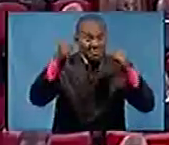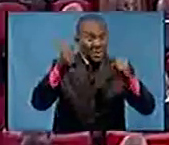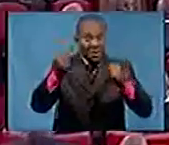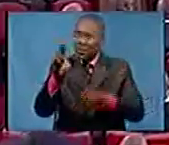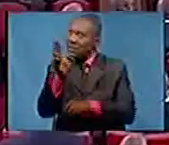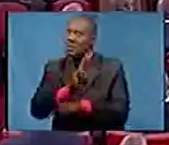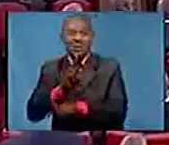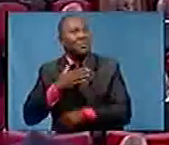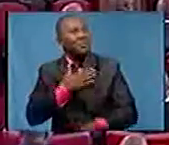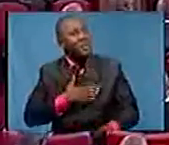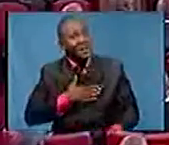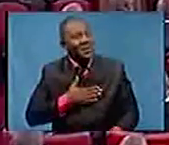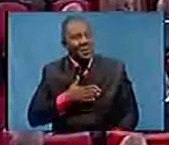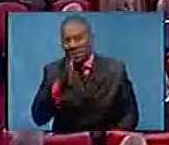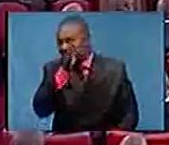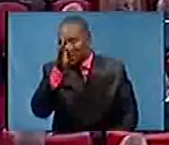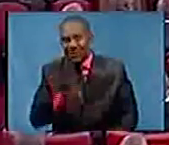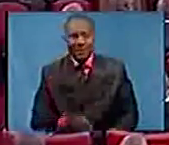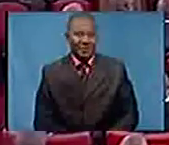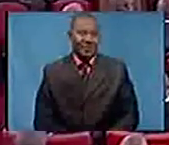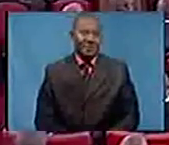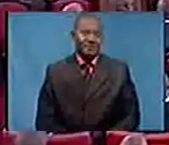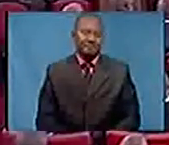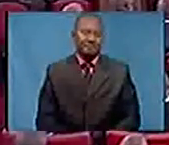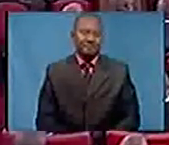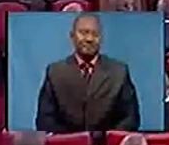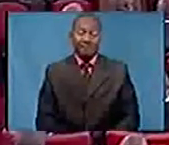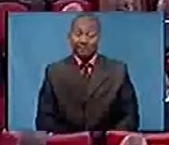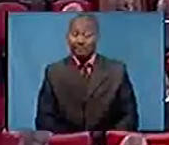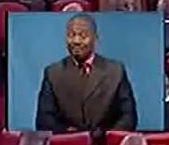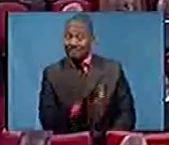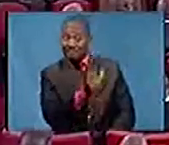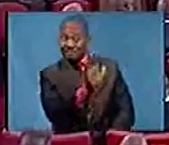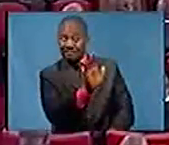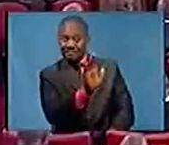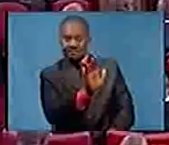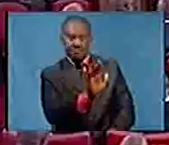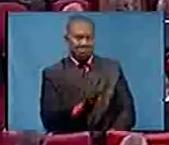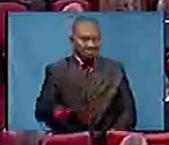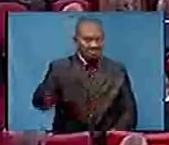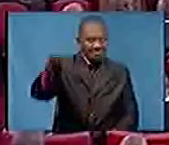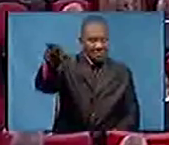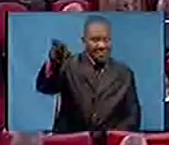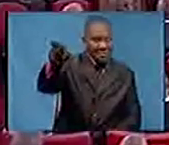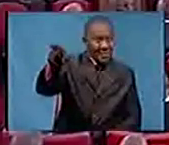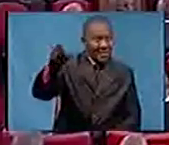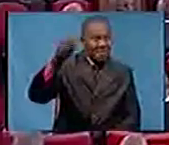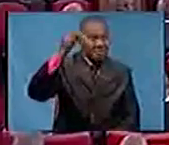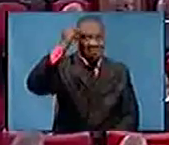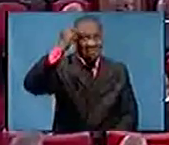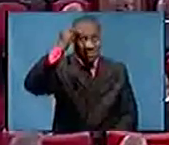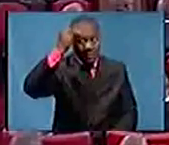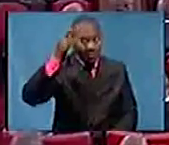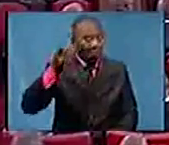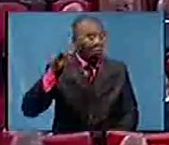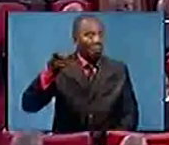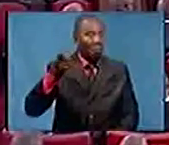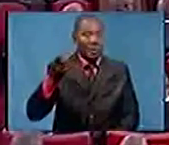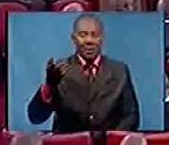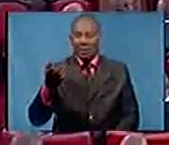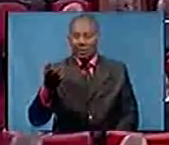If it is necessary, yes. You see, this type of mentality, you